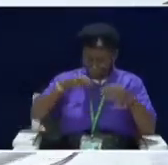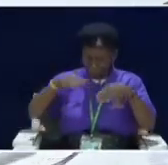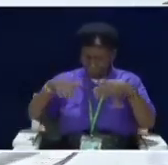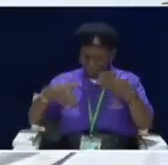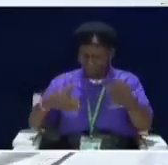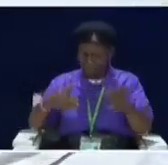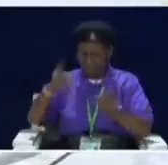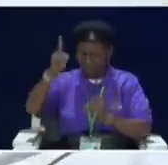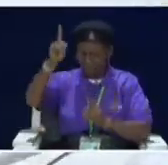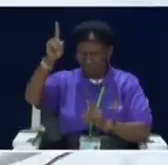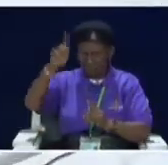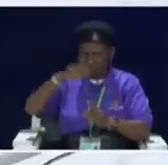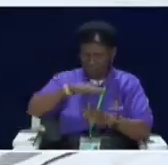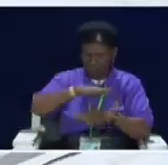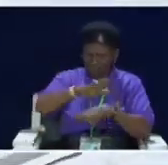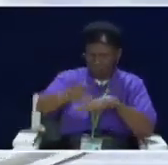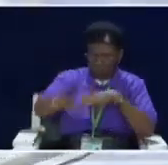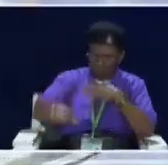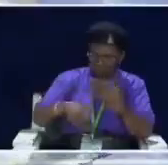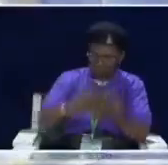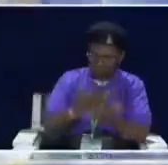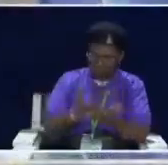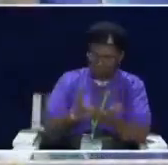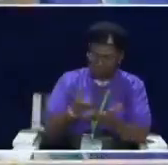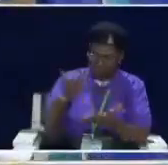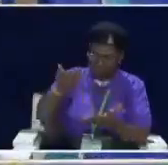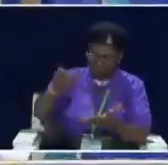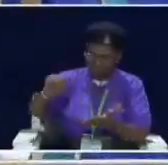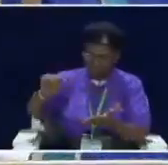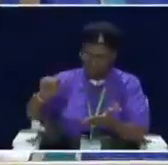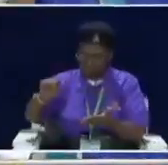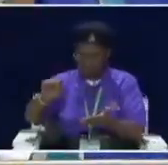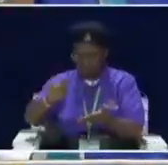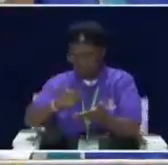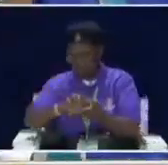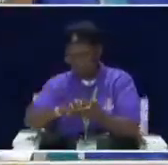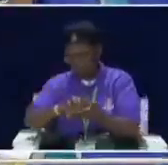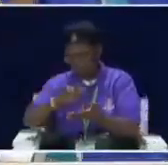honor. We give you all the